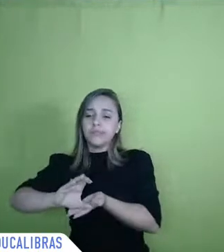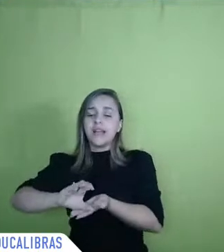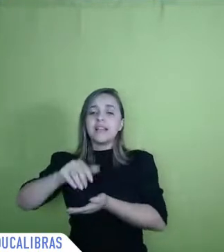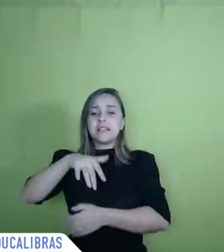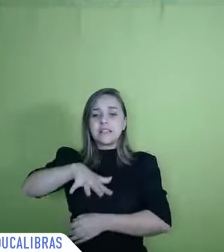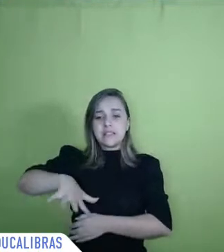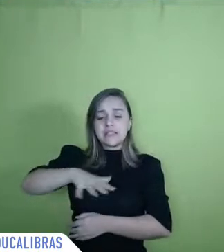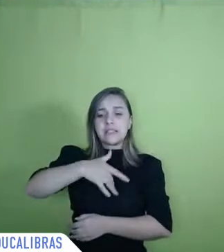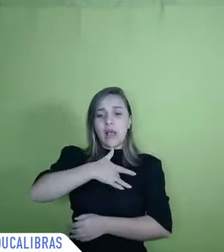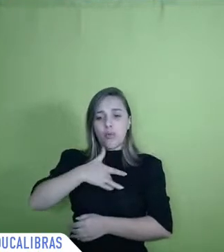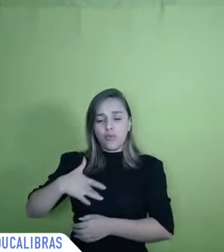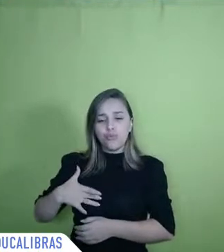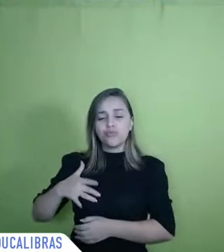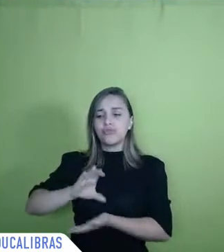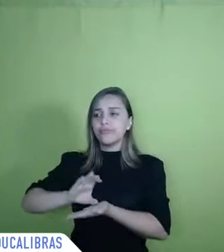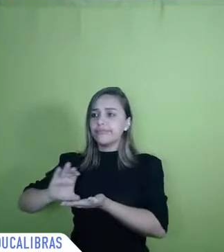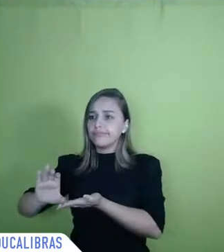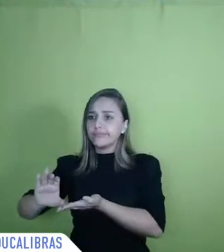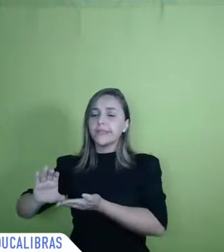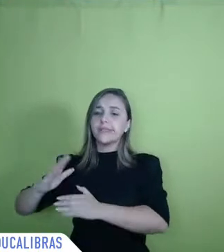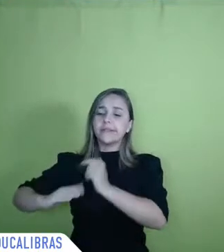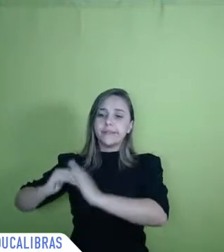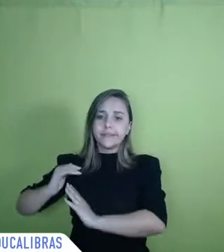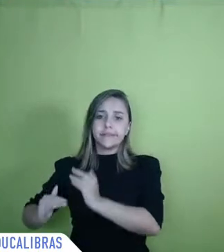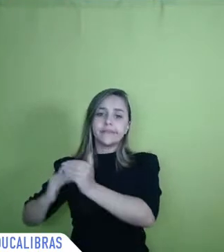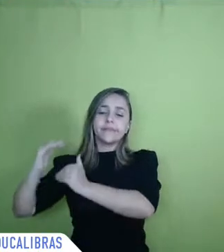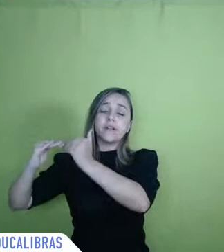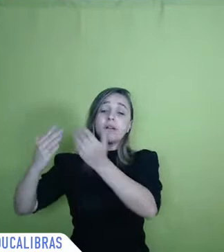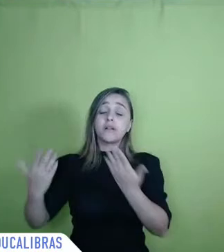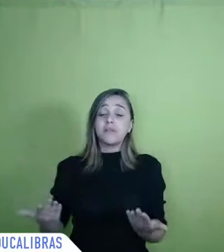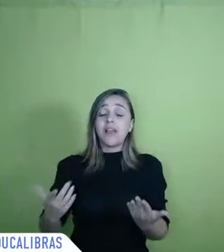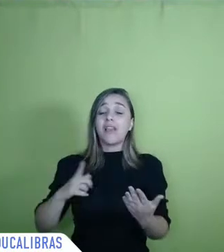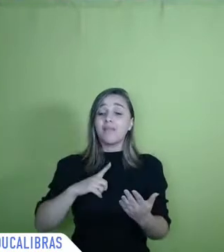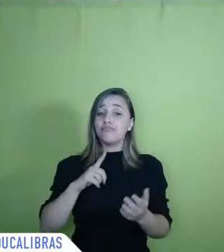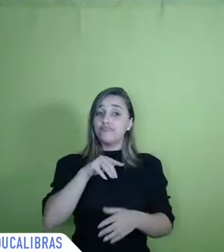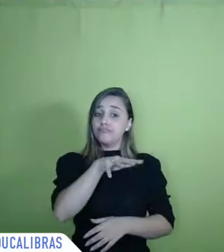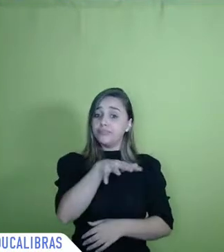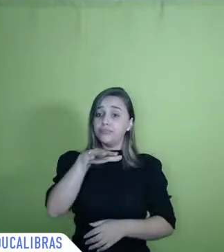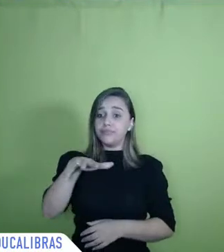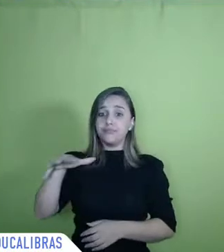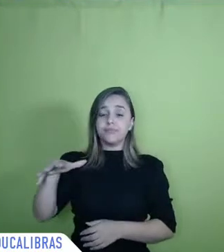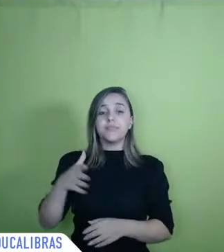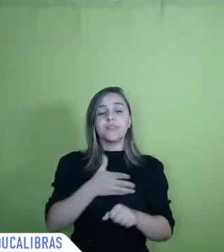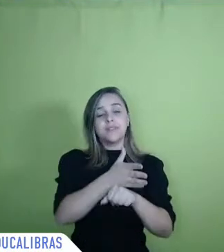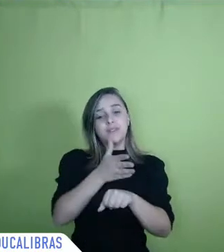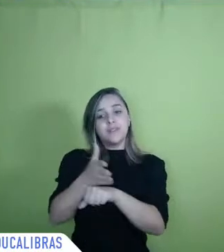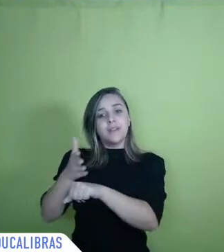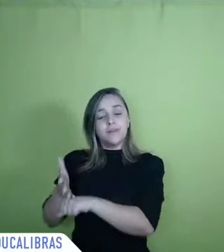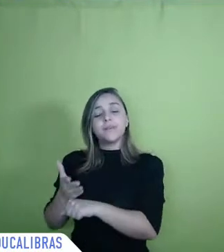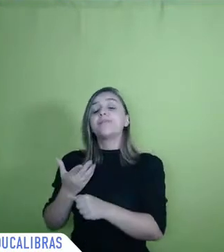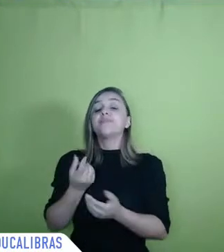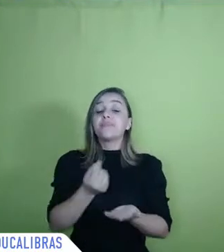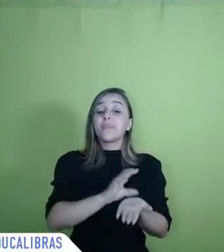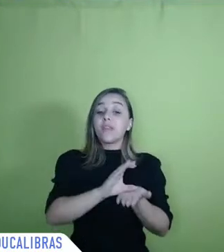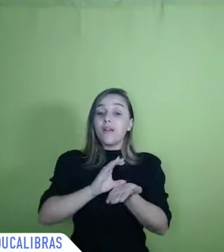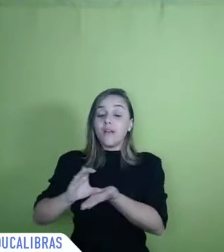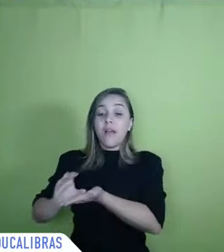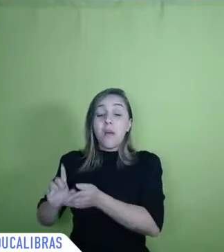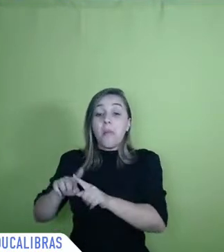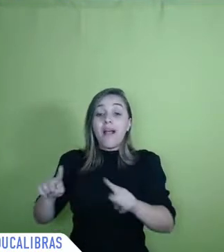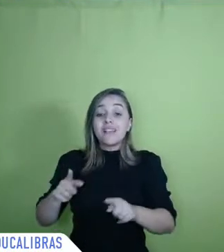are used for each sector, but there are pre-distributions. But there is one that is